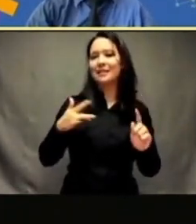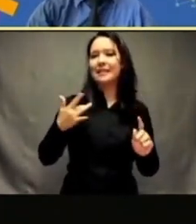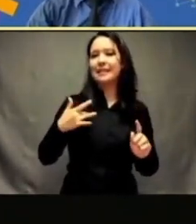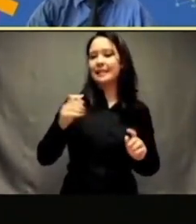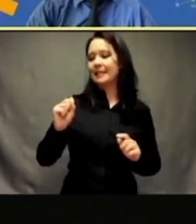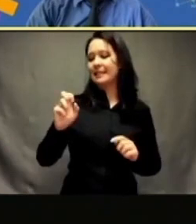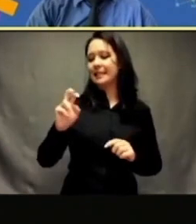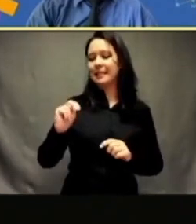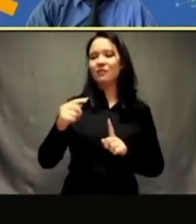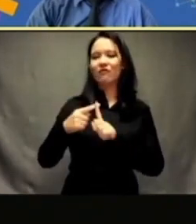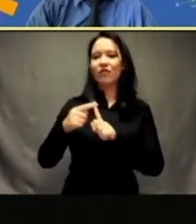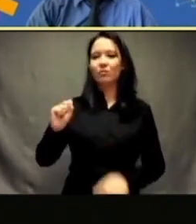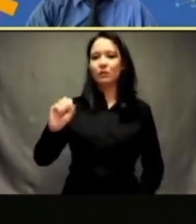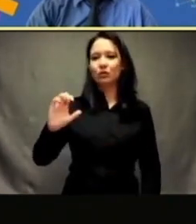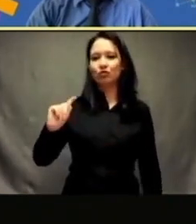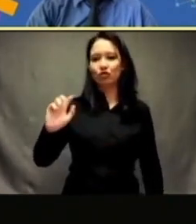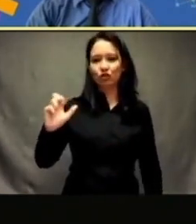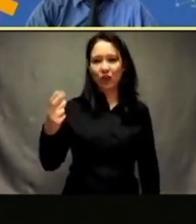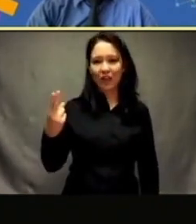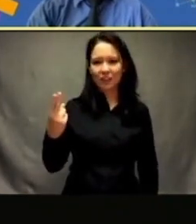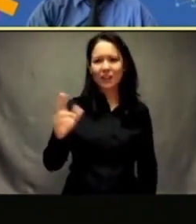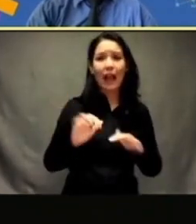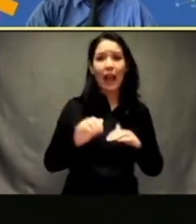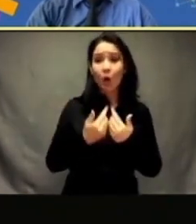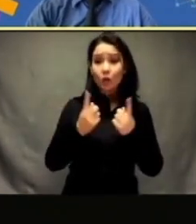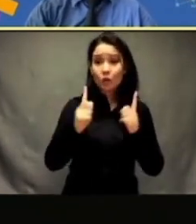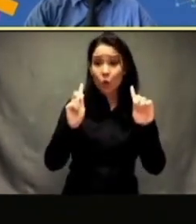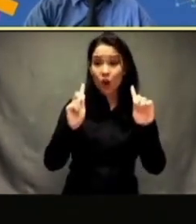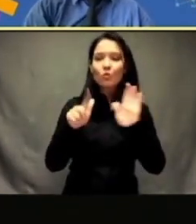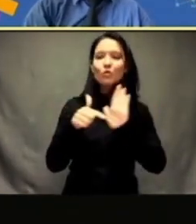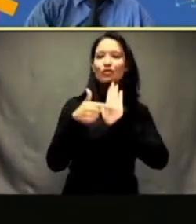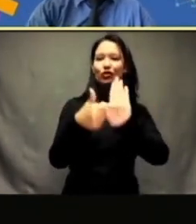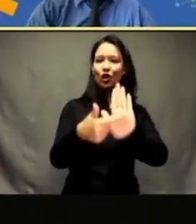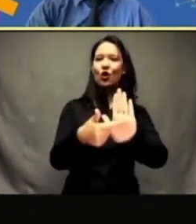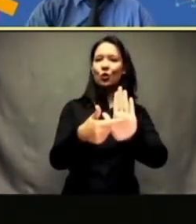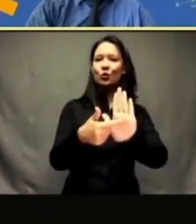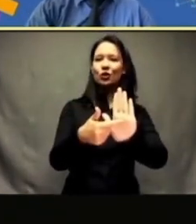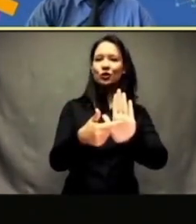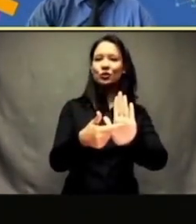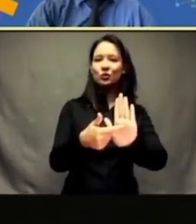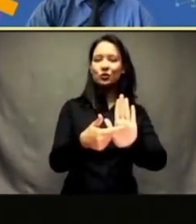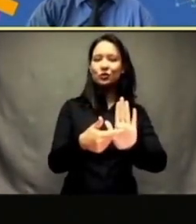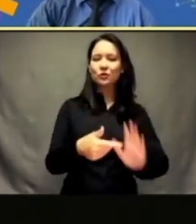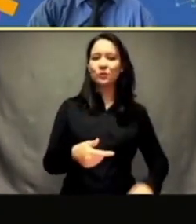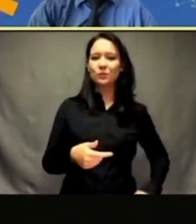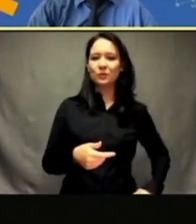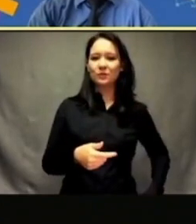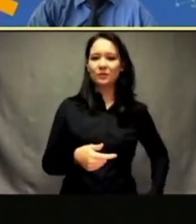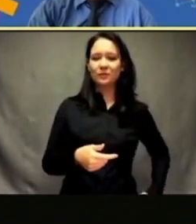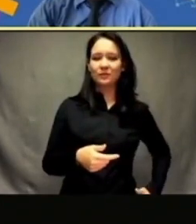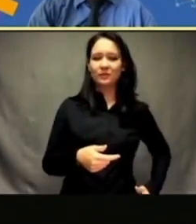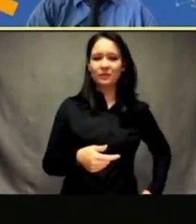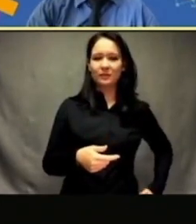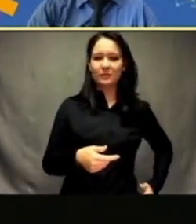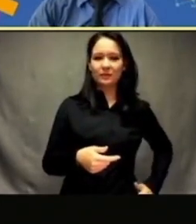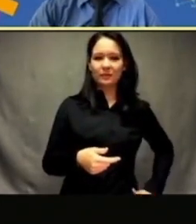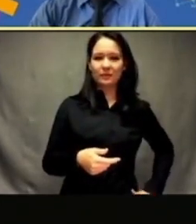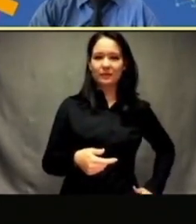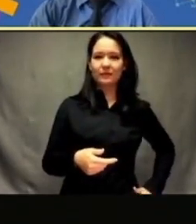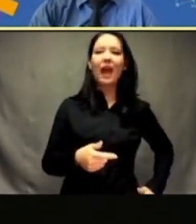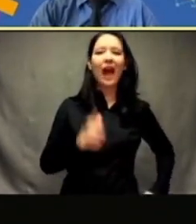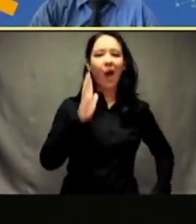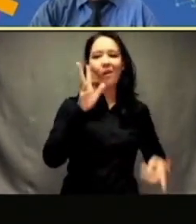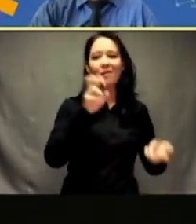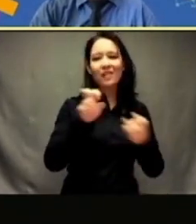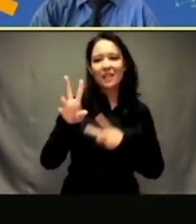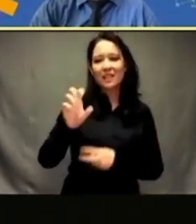Scratch has. So how does that work? I want to kind of just walk you a little bit through each part of the code. I will put this in the